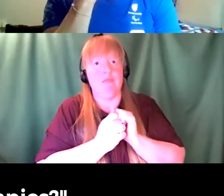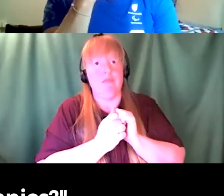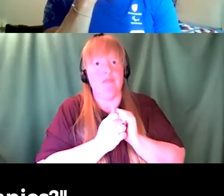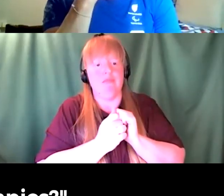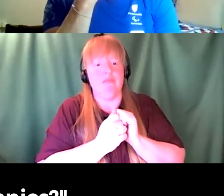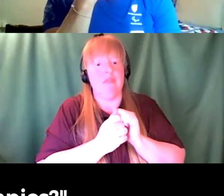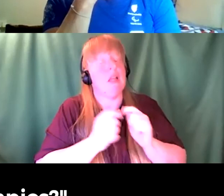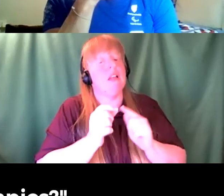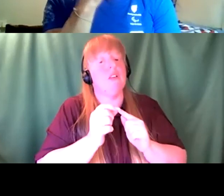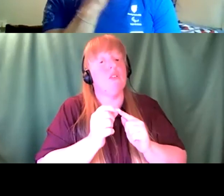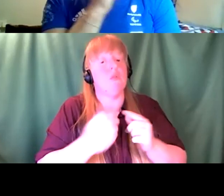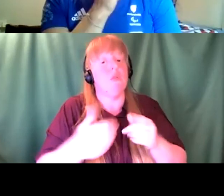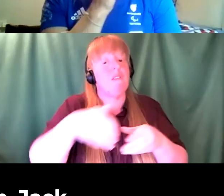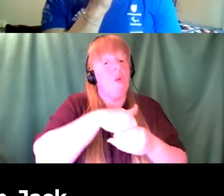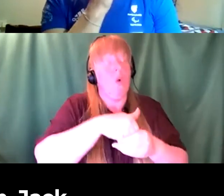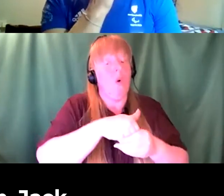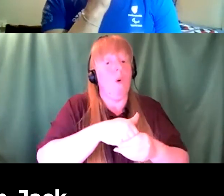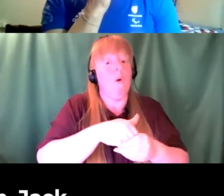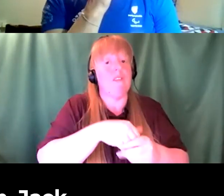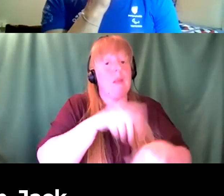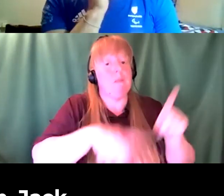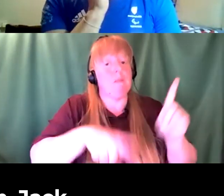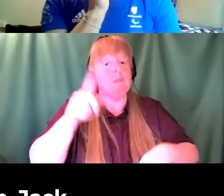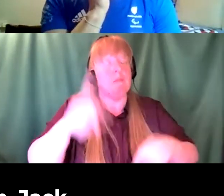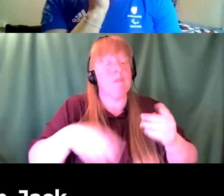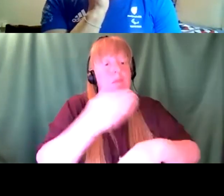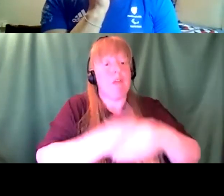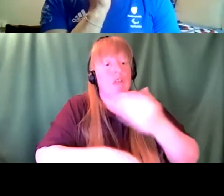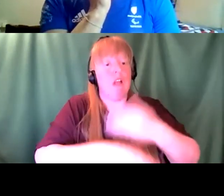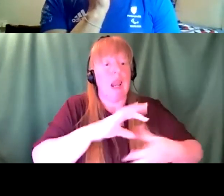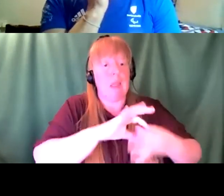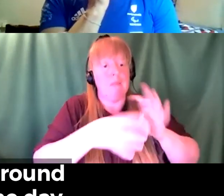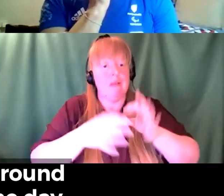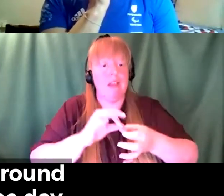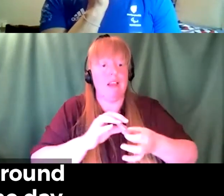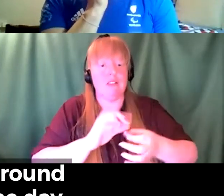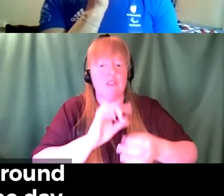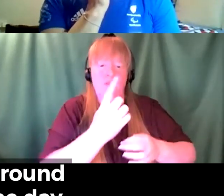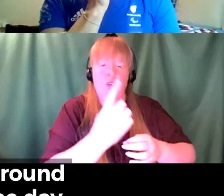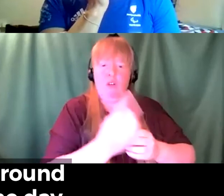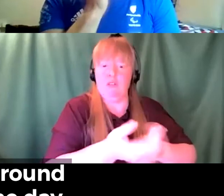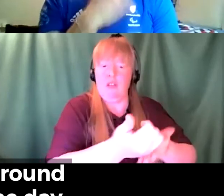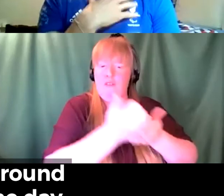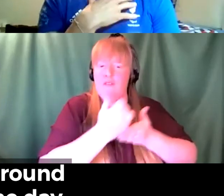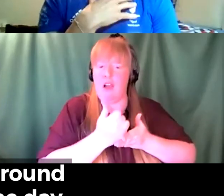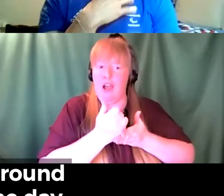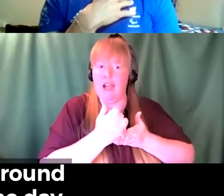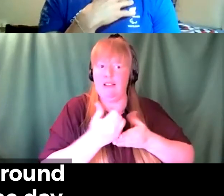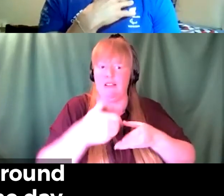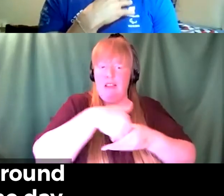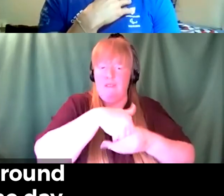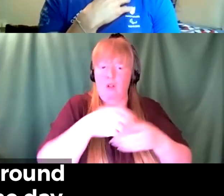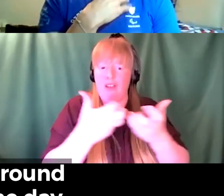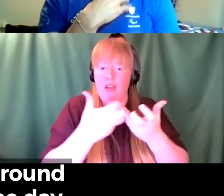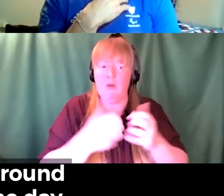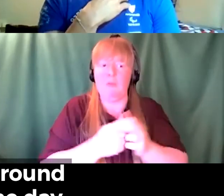into Paralympics? Wow, great question, Jack. I think for me, probably